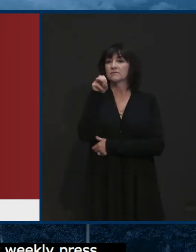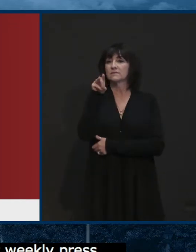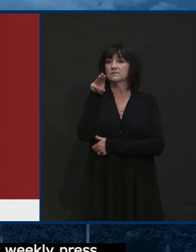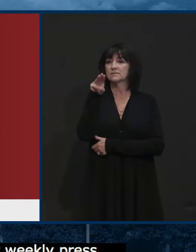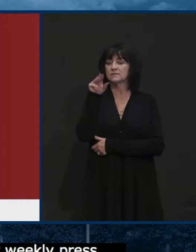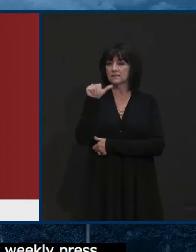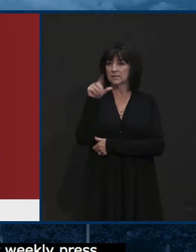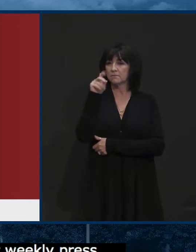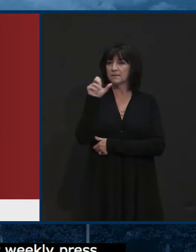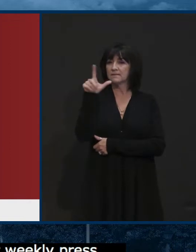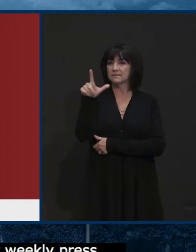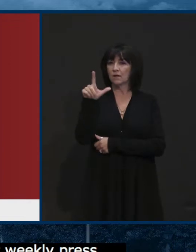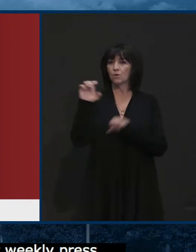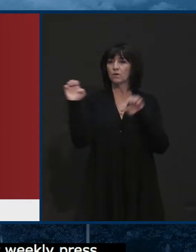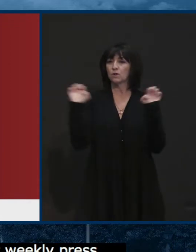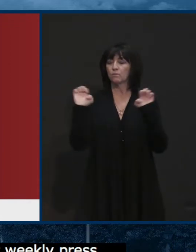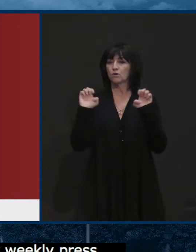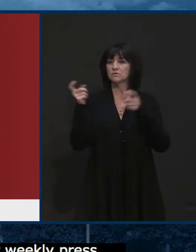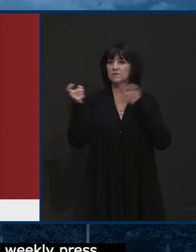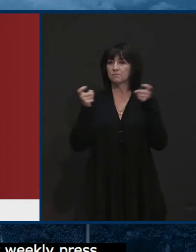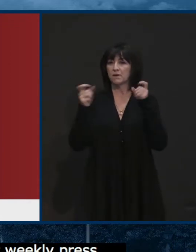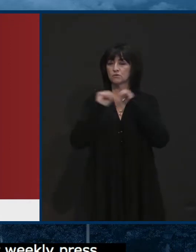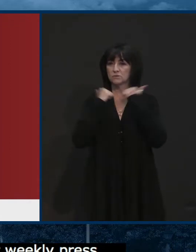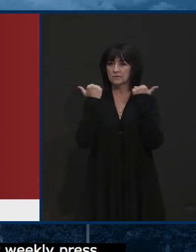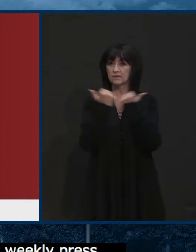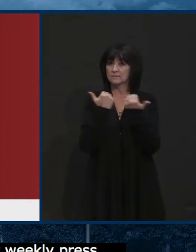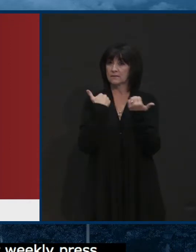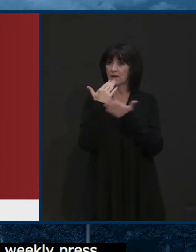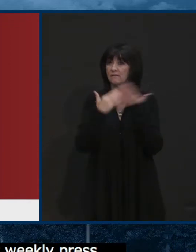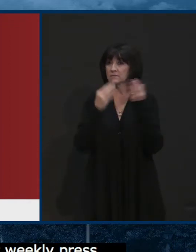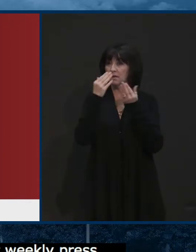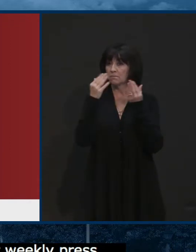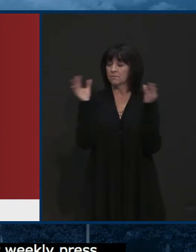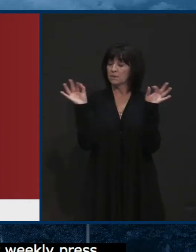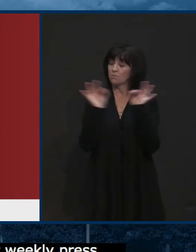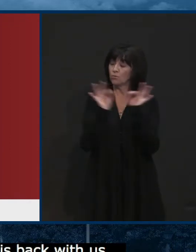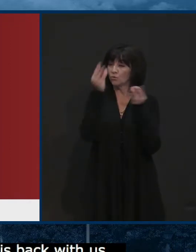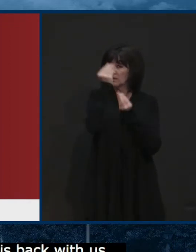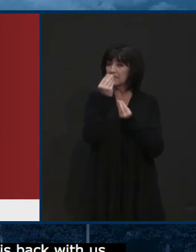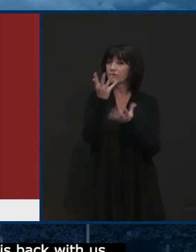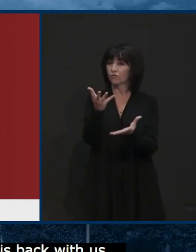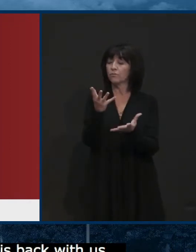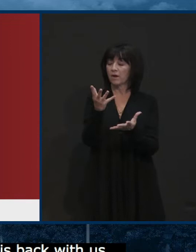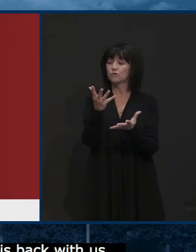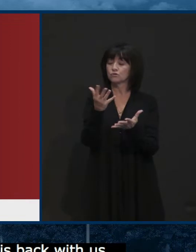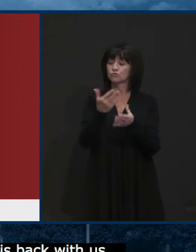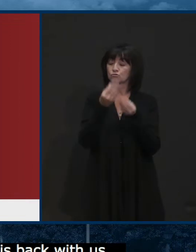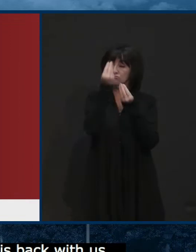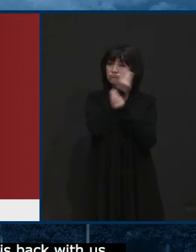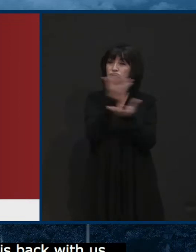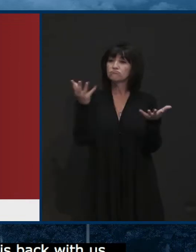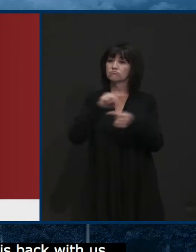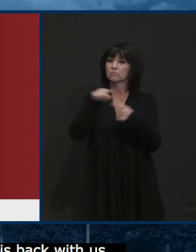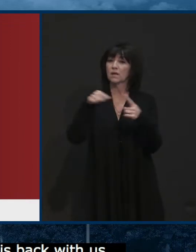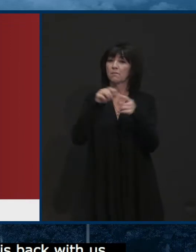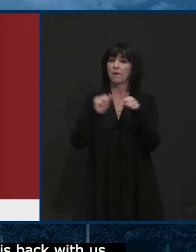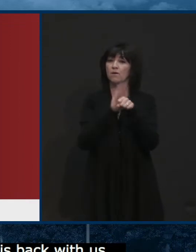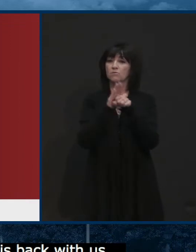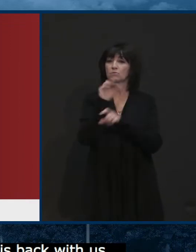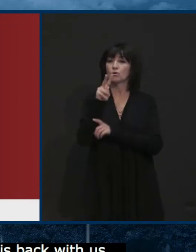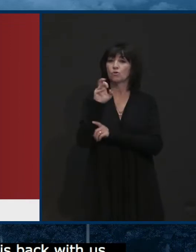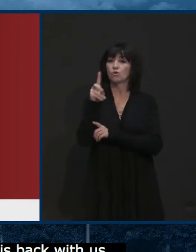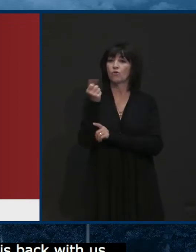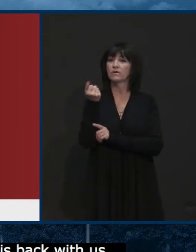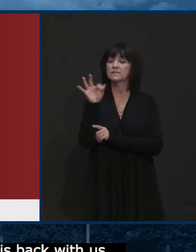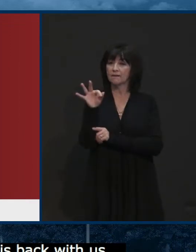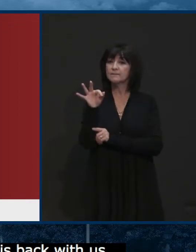Agency. We've got some important information to share with you about the status of COVID-19 spread in our state, things that we're